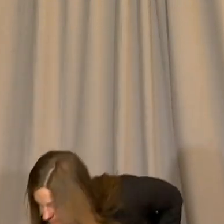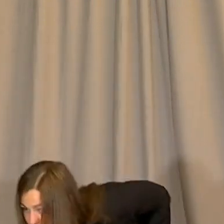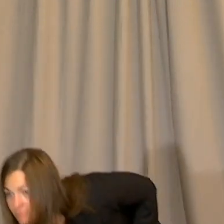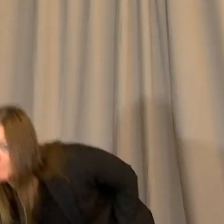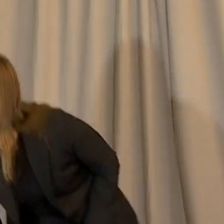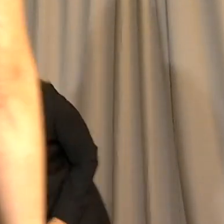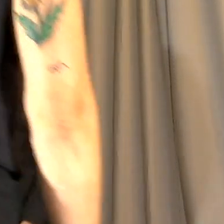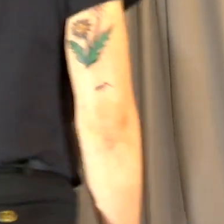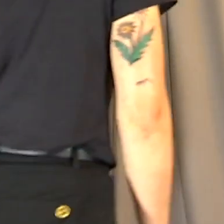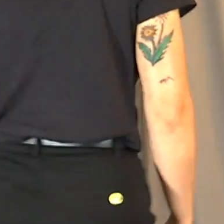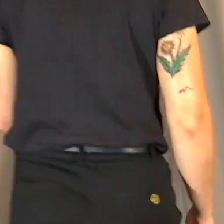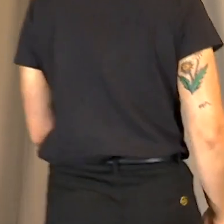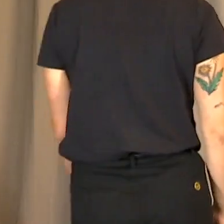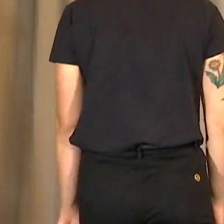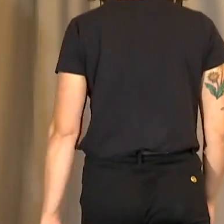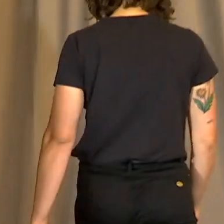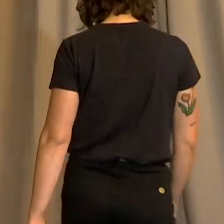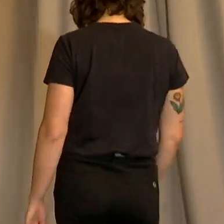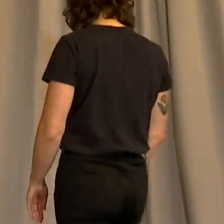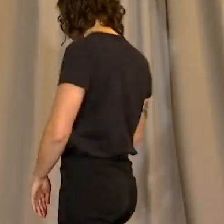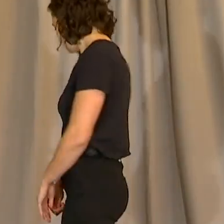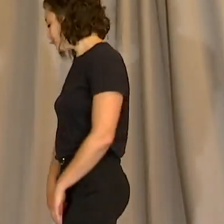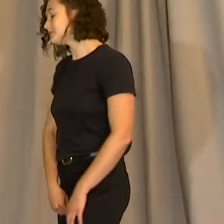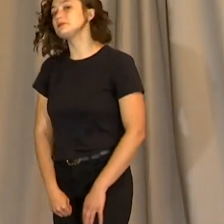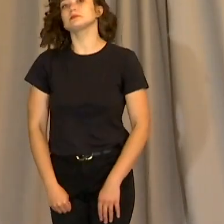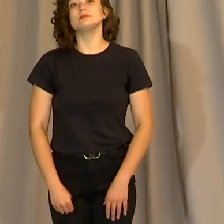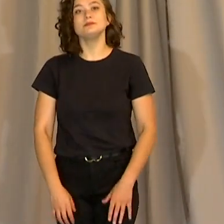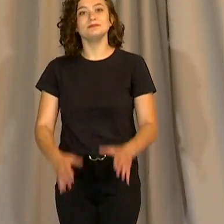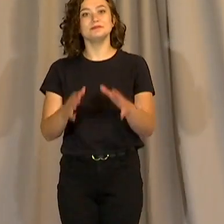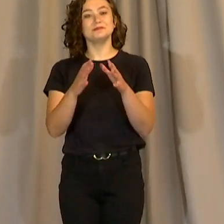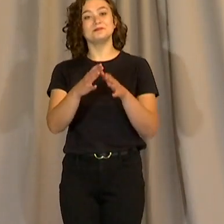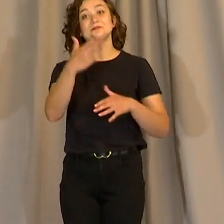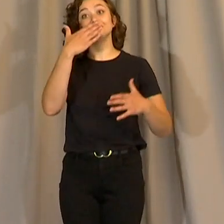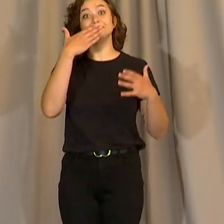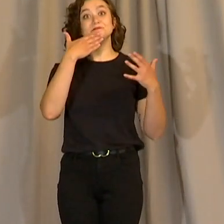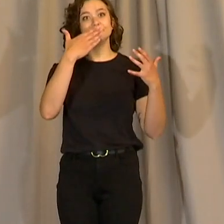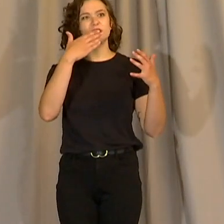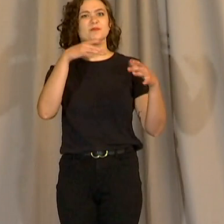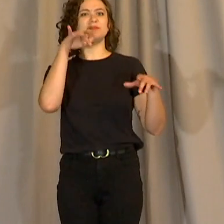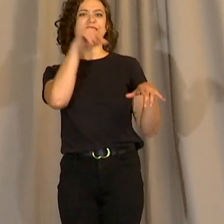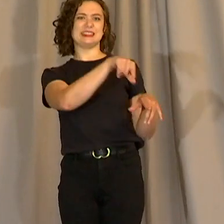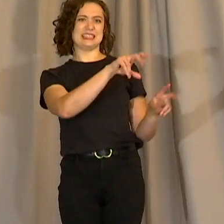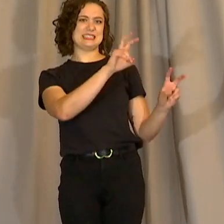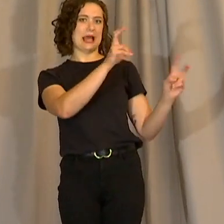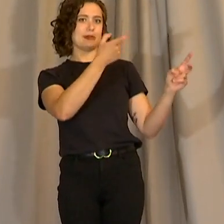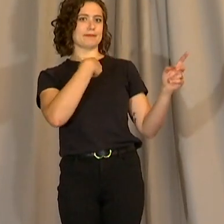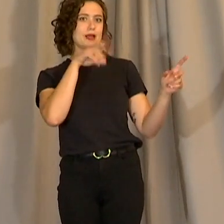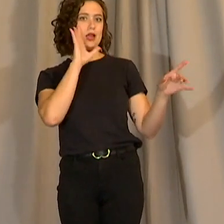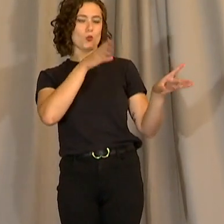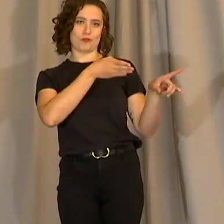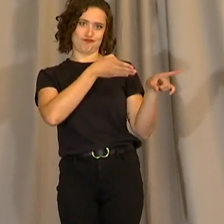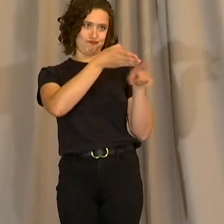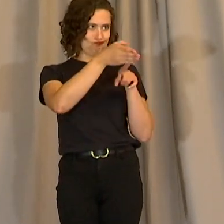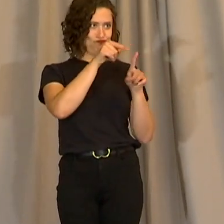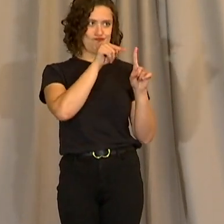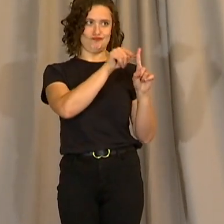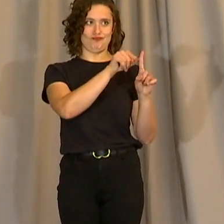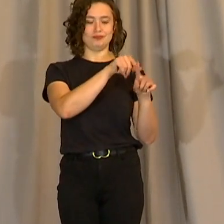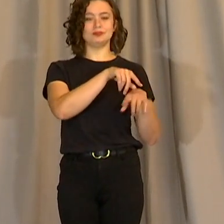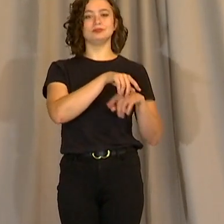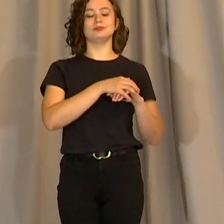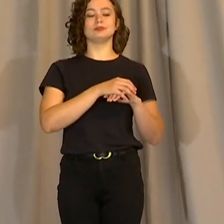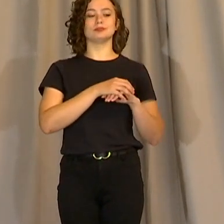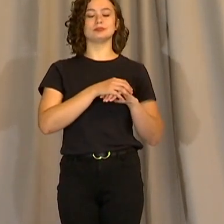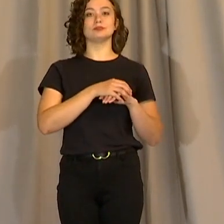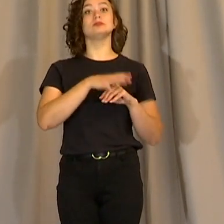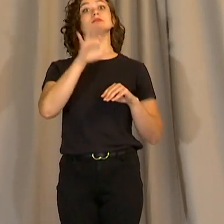you so much. I'm going to continue along this topic. And for those districts who do not